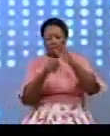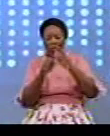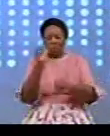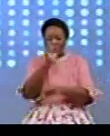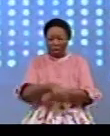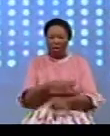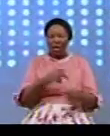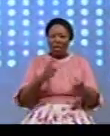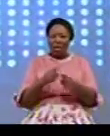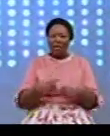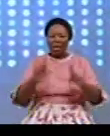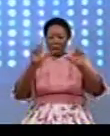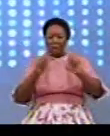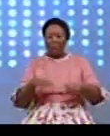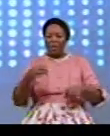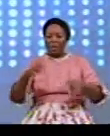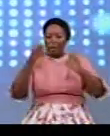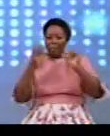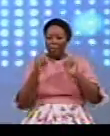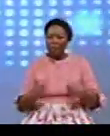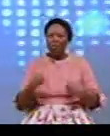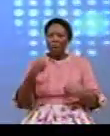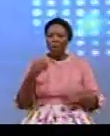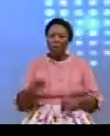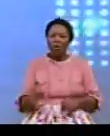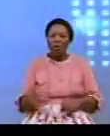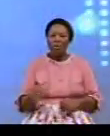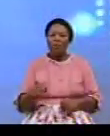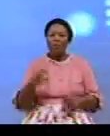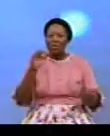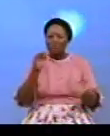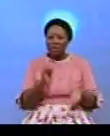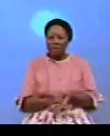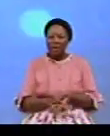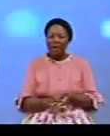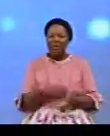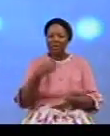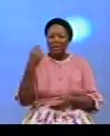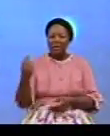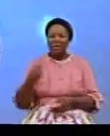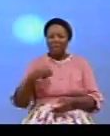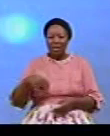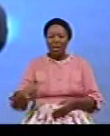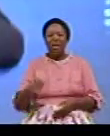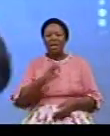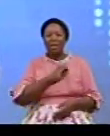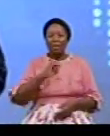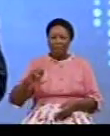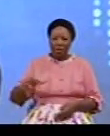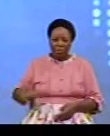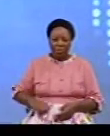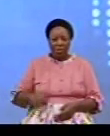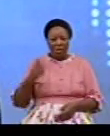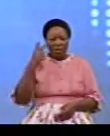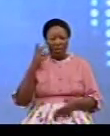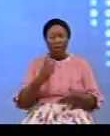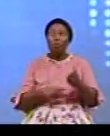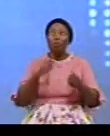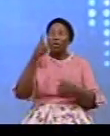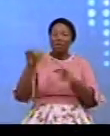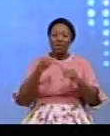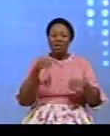time of the latter in us, and he will give them showers of rain, and